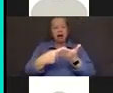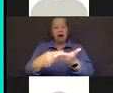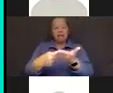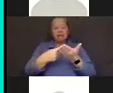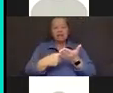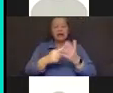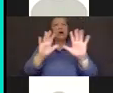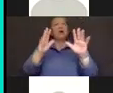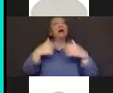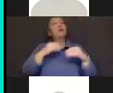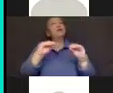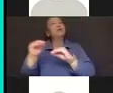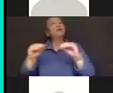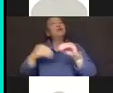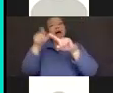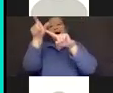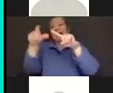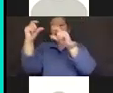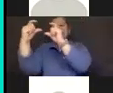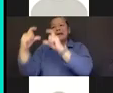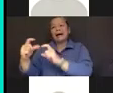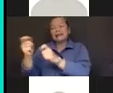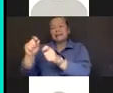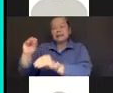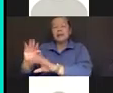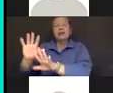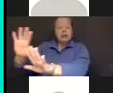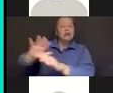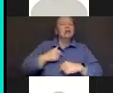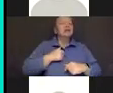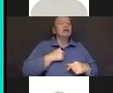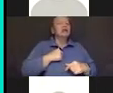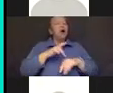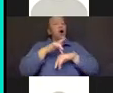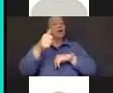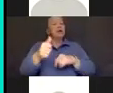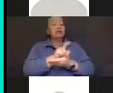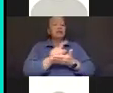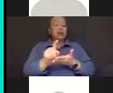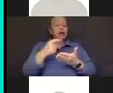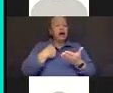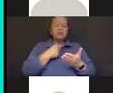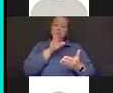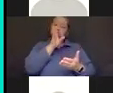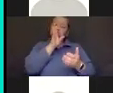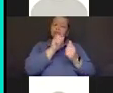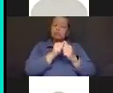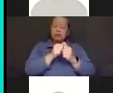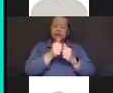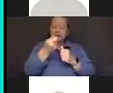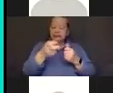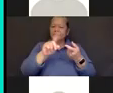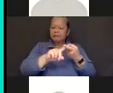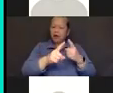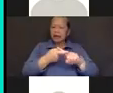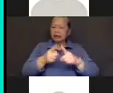moving the tile thing. I was having a conversation earlier this week with some friends who